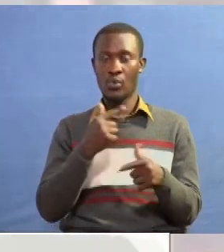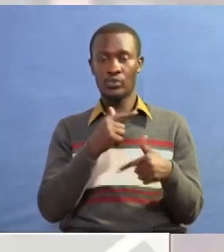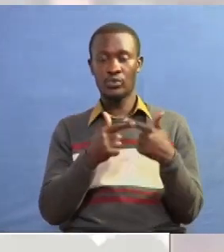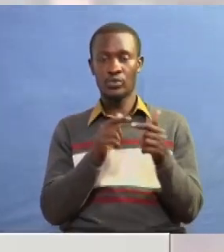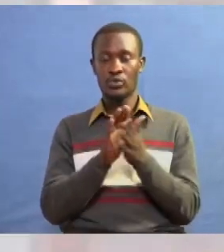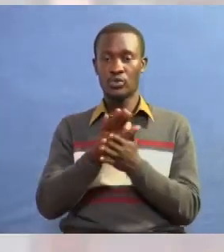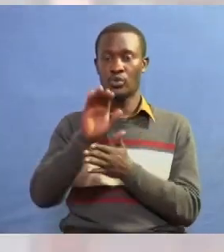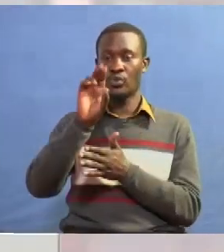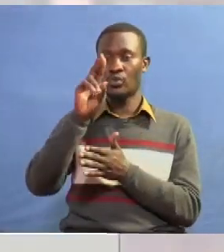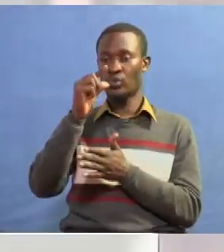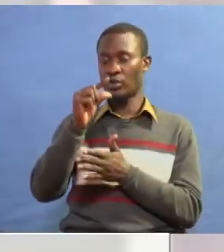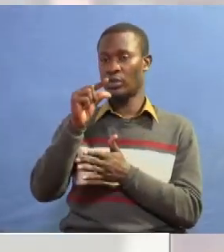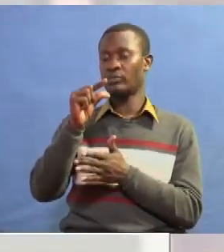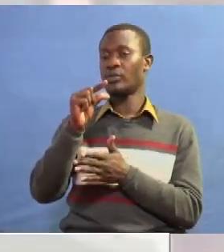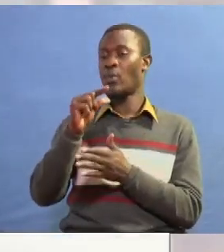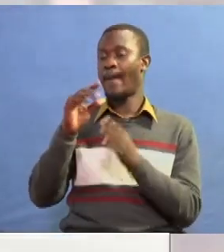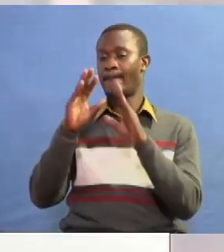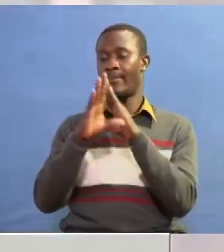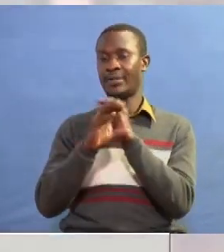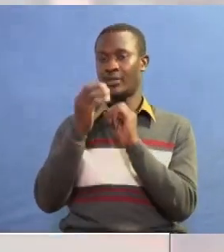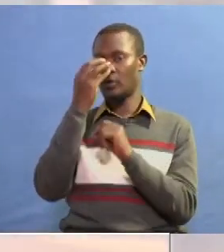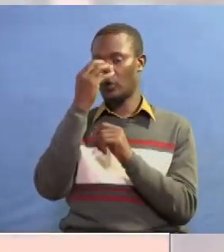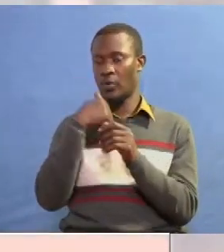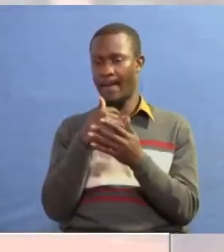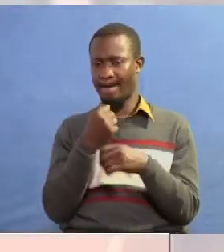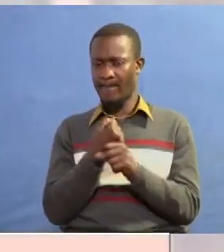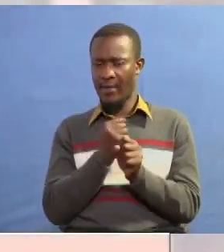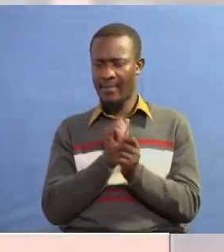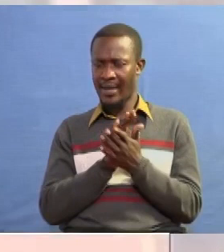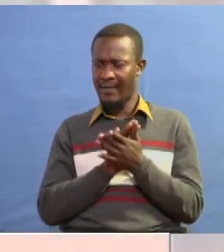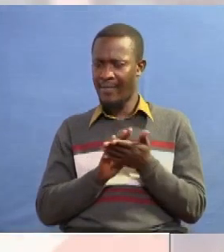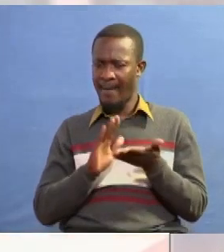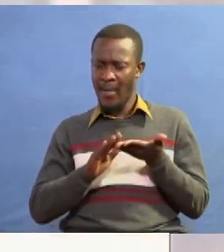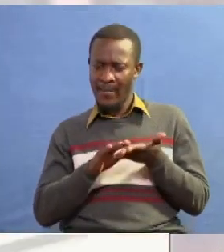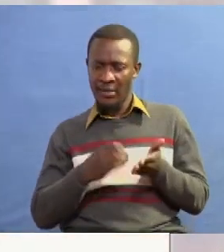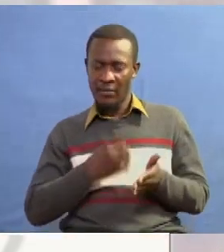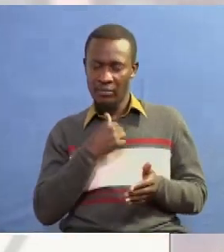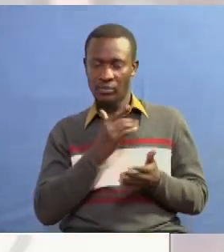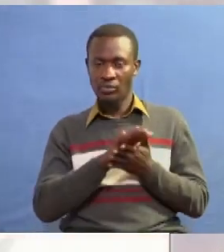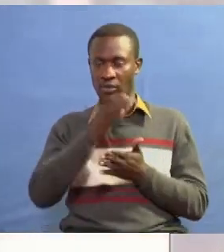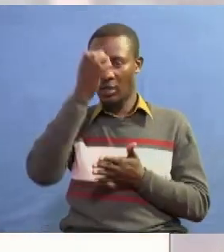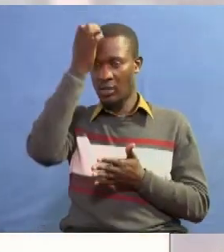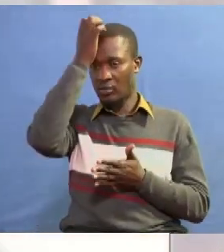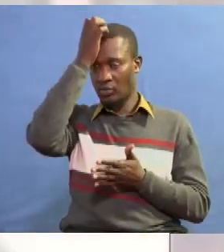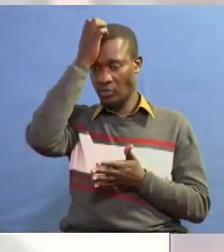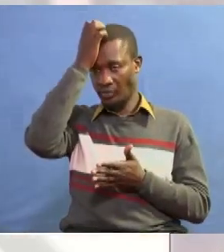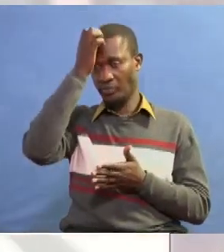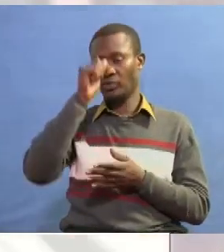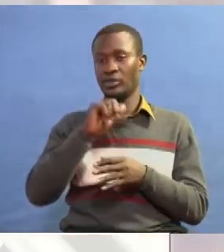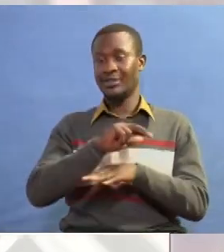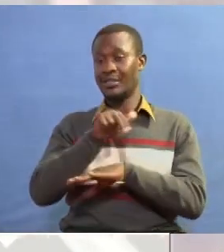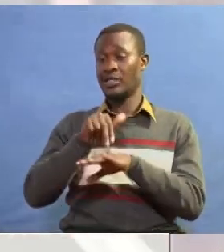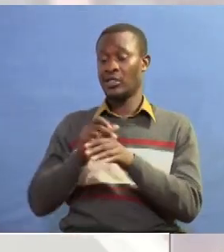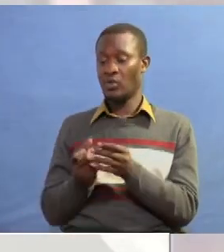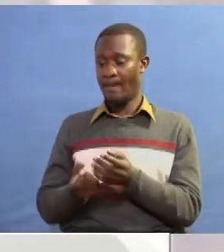to Uasin Gishu County, where President William Ruto made an impromptu visit to the Eldoret National Cereals and